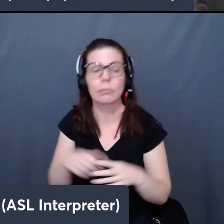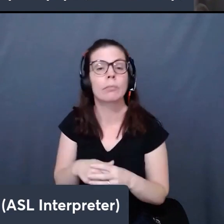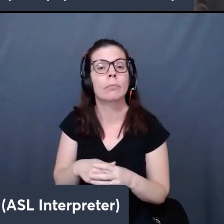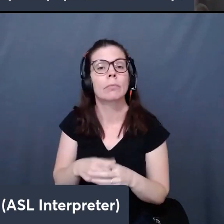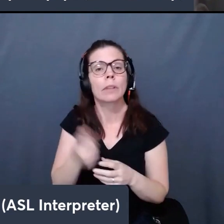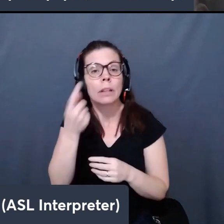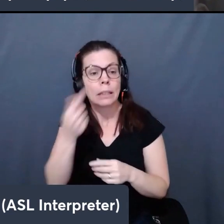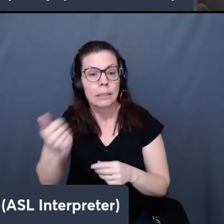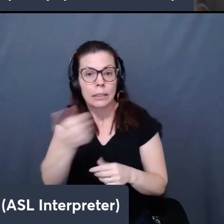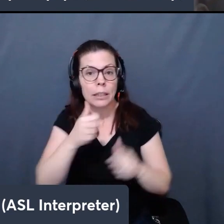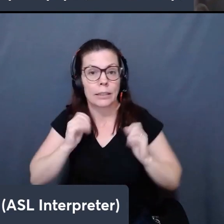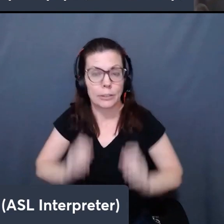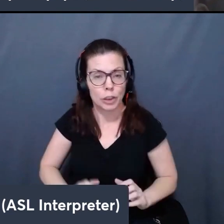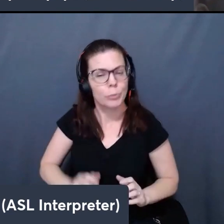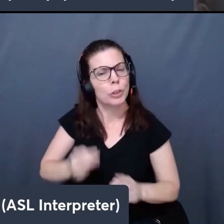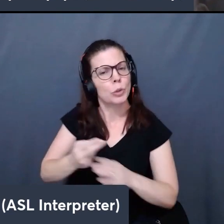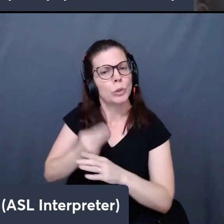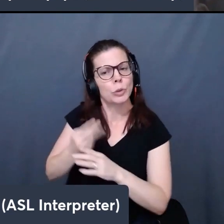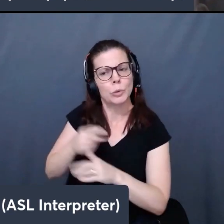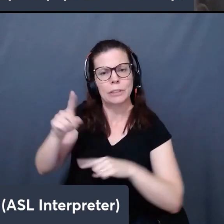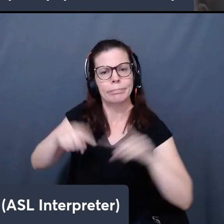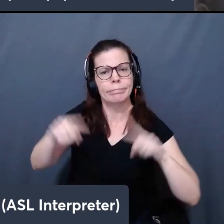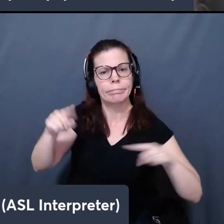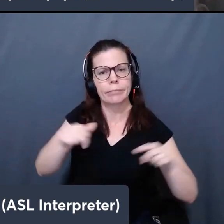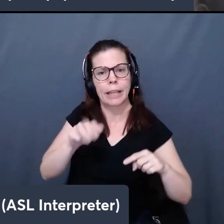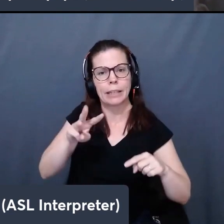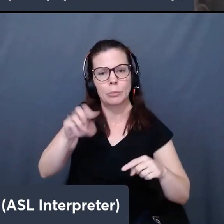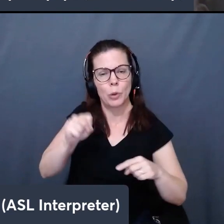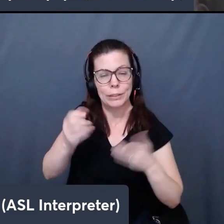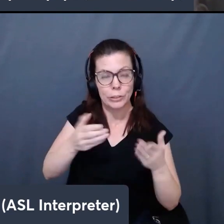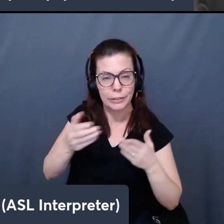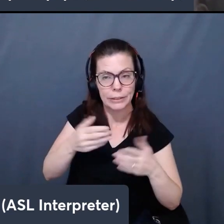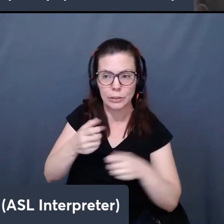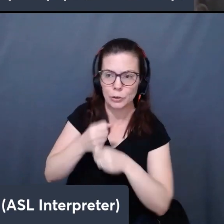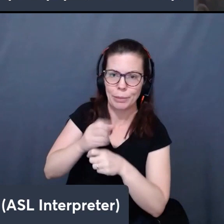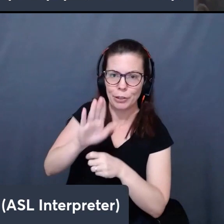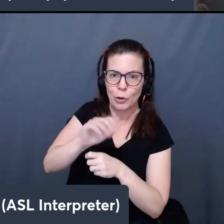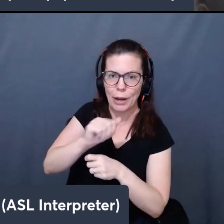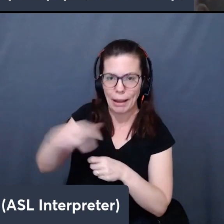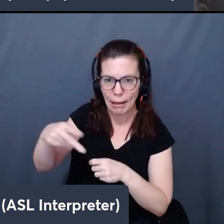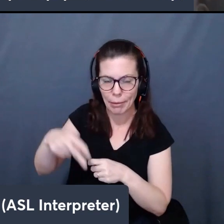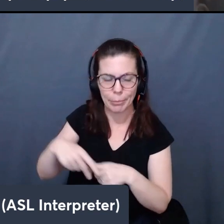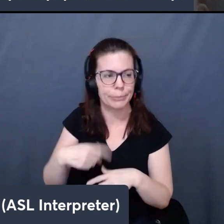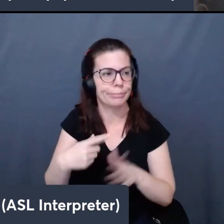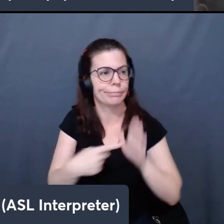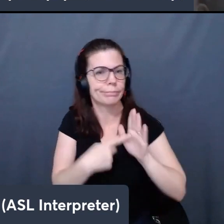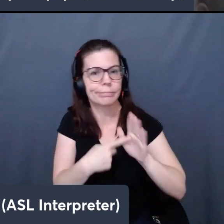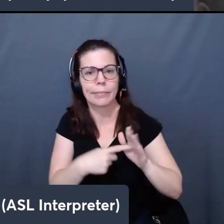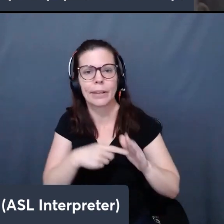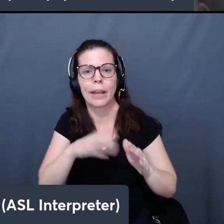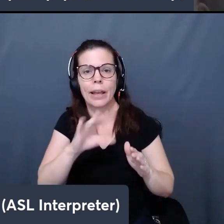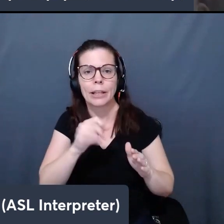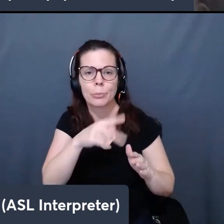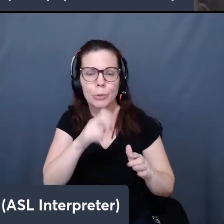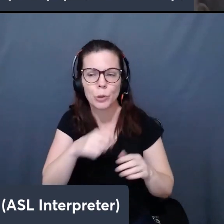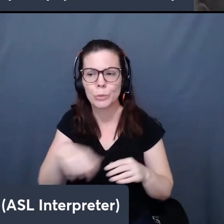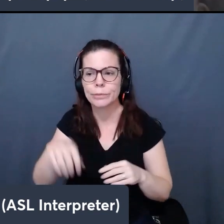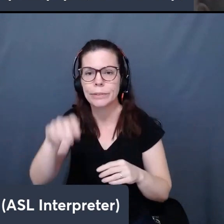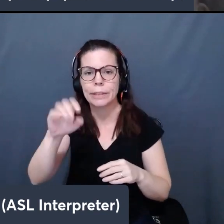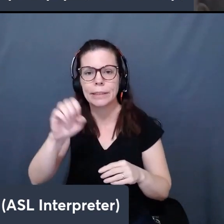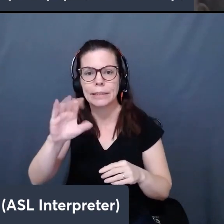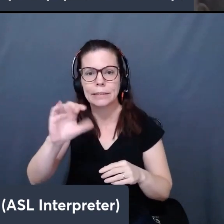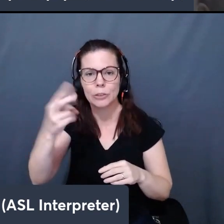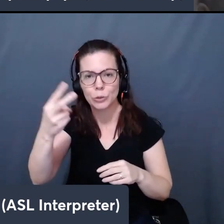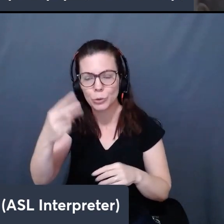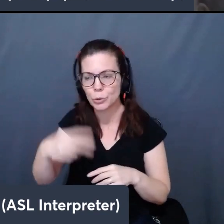use different AWS services to build your applications. Like for compute, you will use EC2. For block storage,